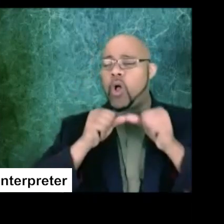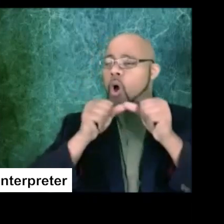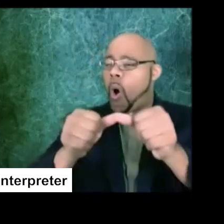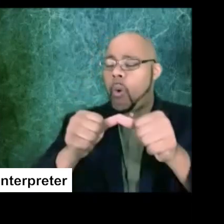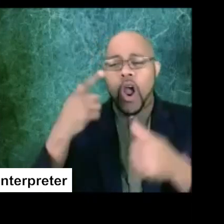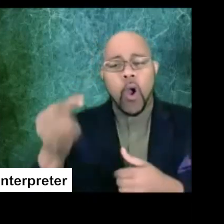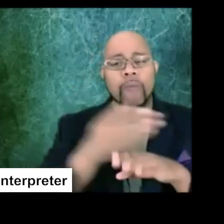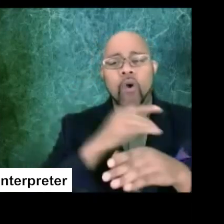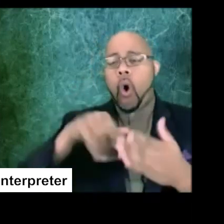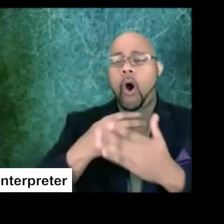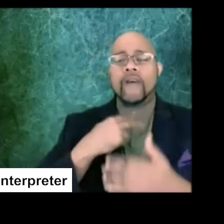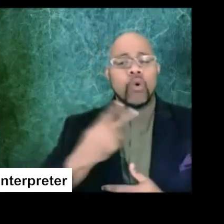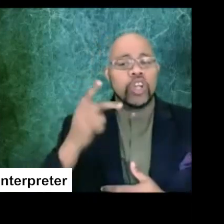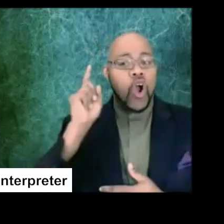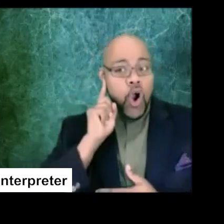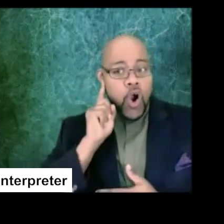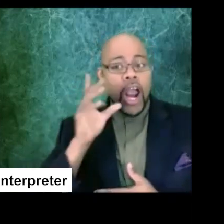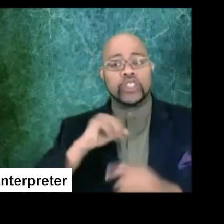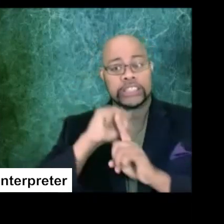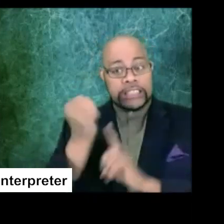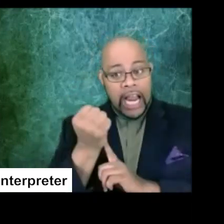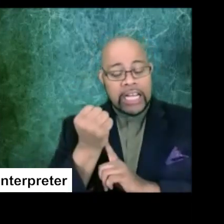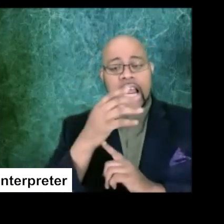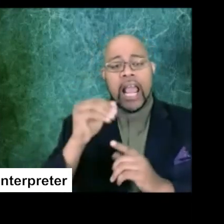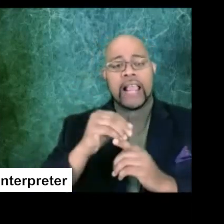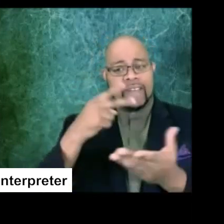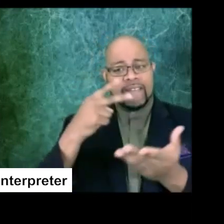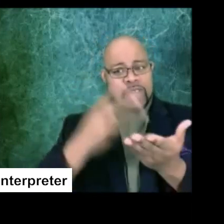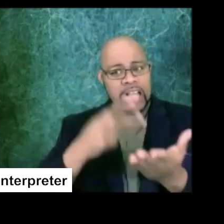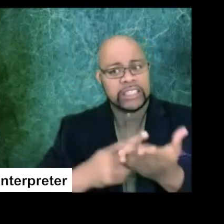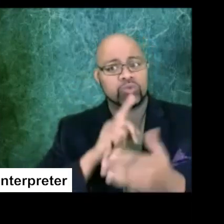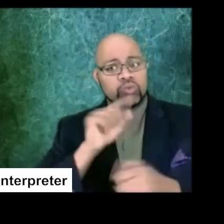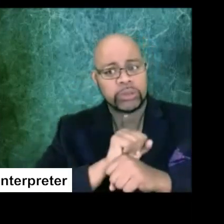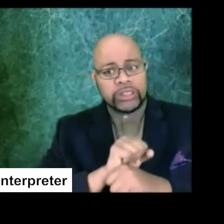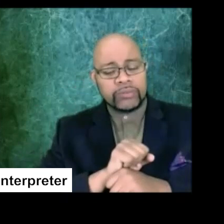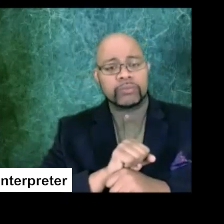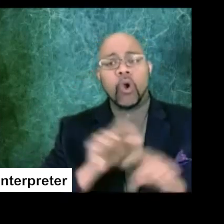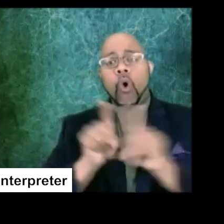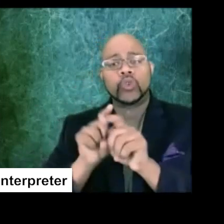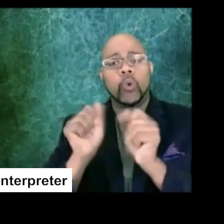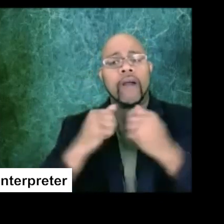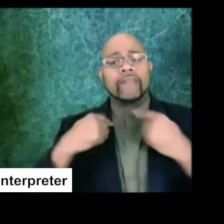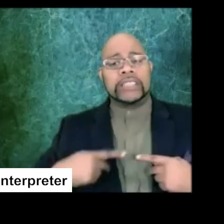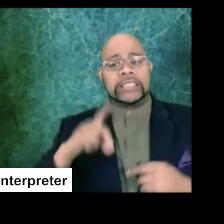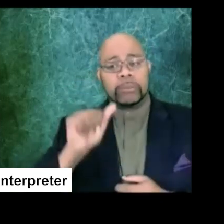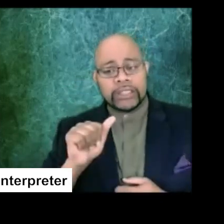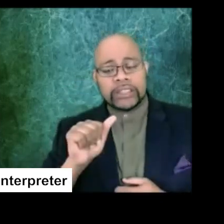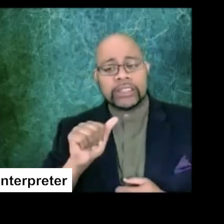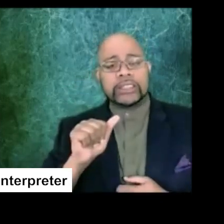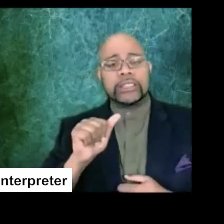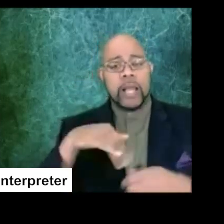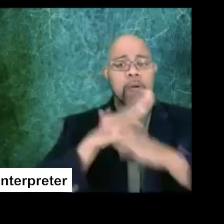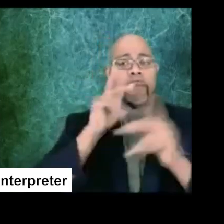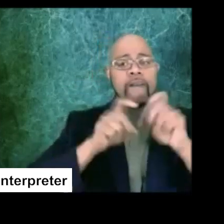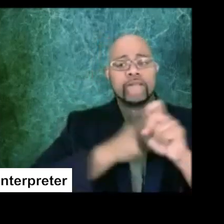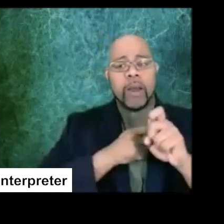to go before all voices are heard in our society and validated. along with physical disabilities that prevent